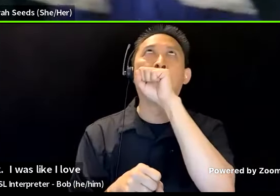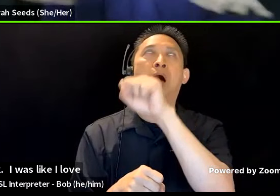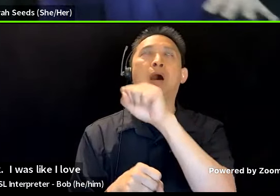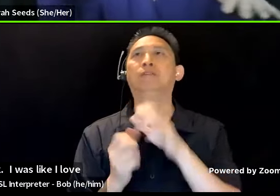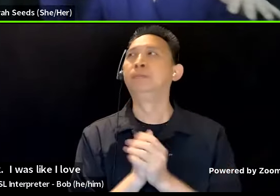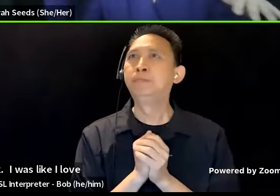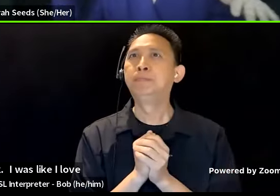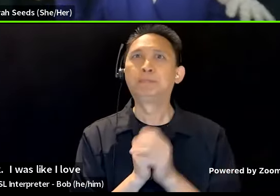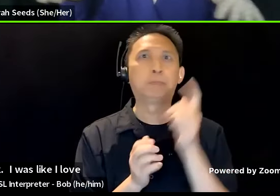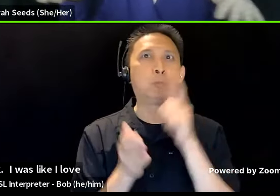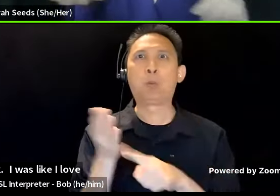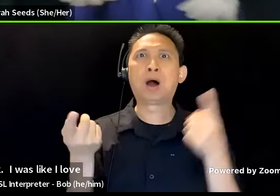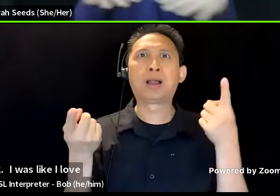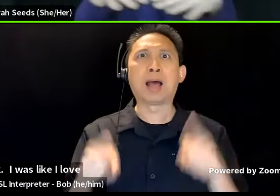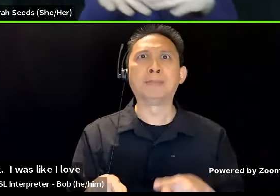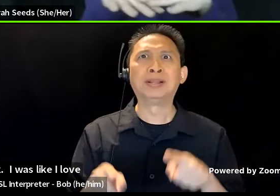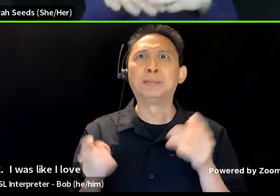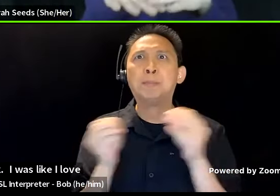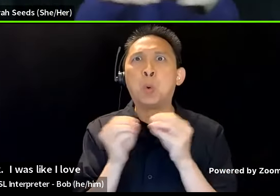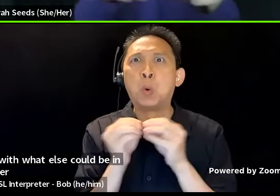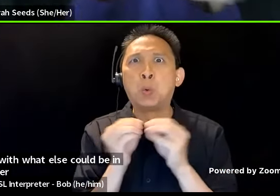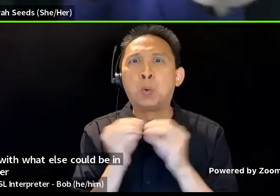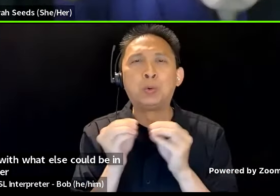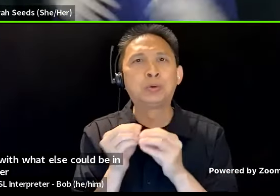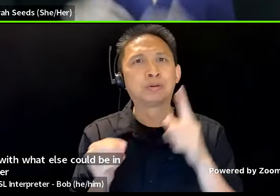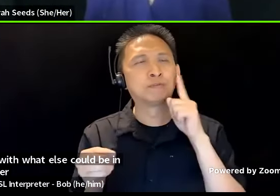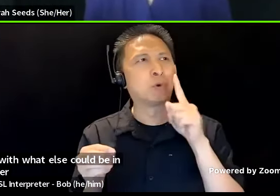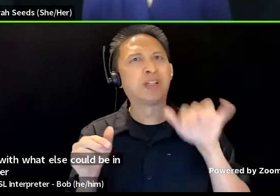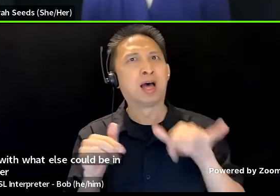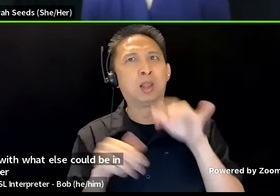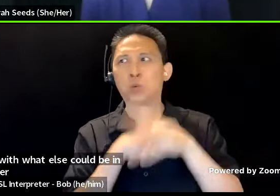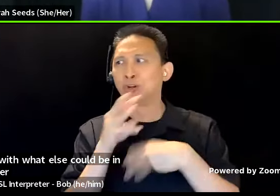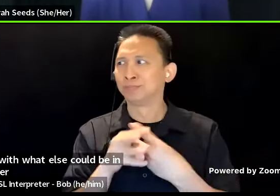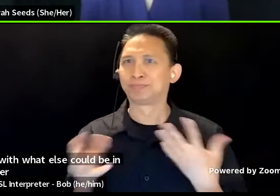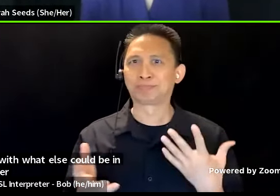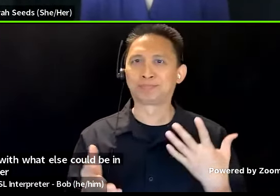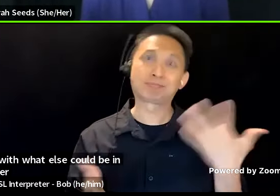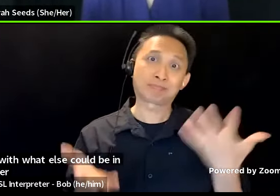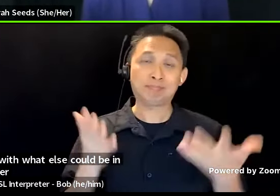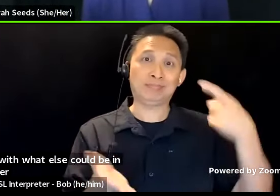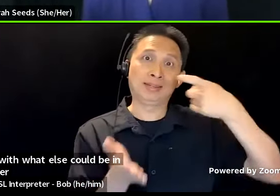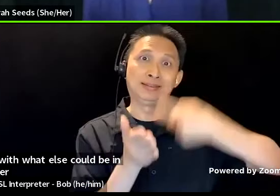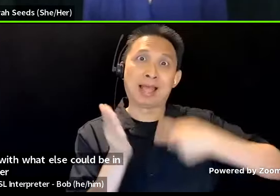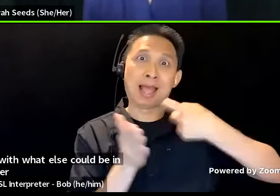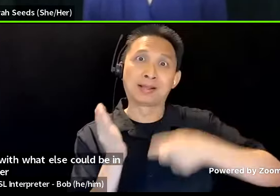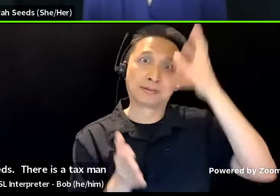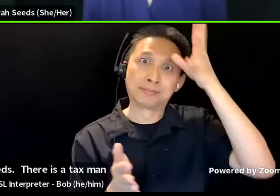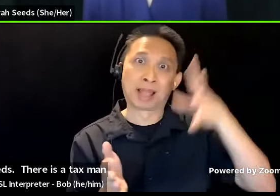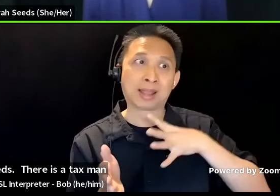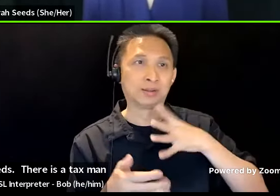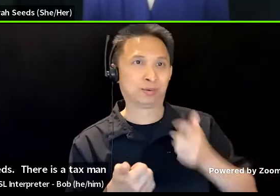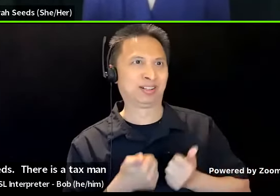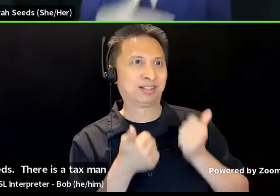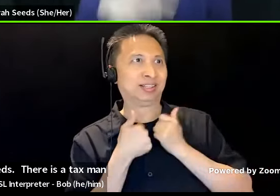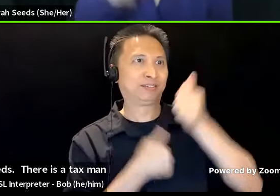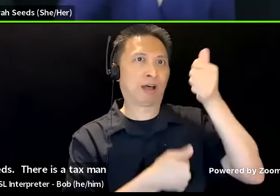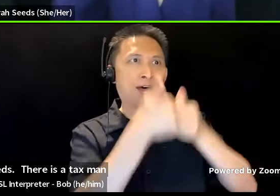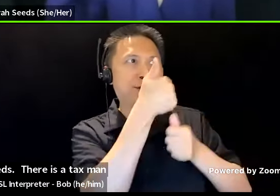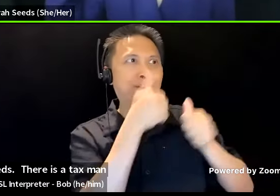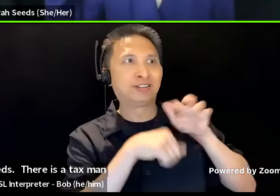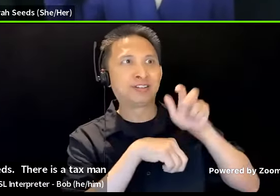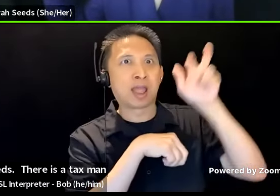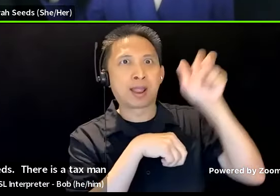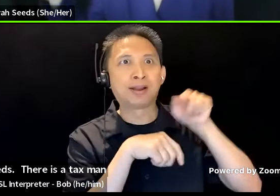be in the underground world of Dr. Seeds. You know, there's a tax man who lives under the steps of Grand Central. And what does